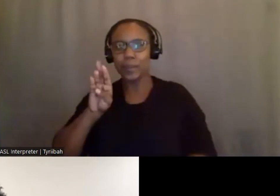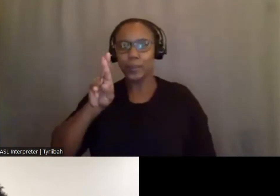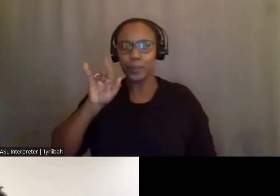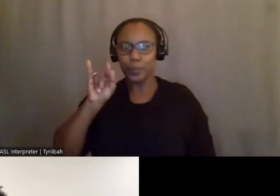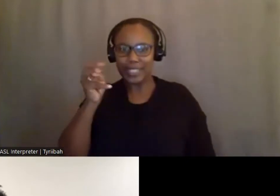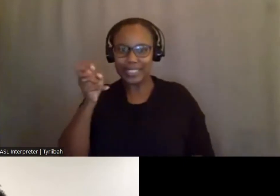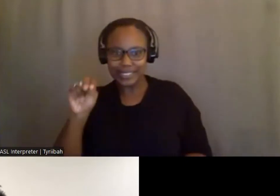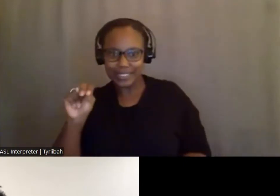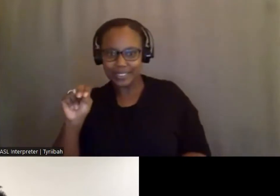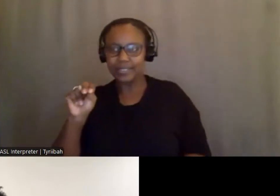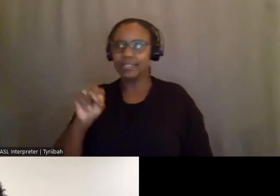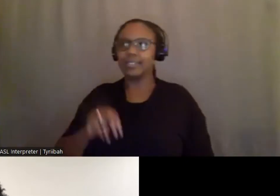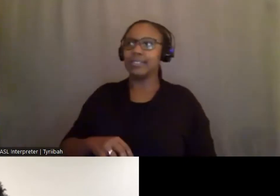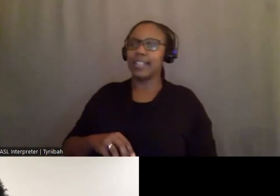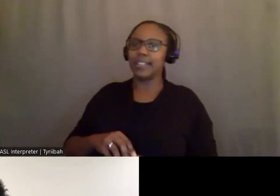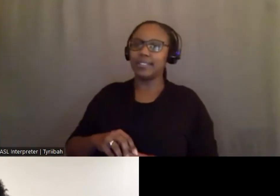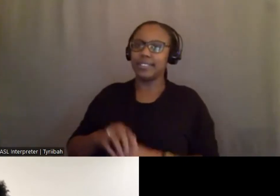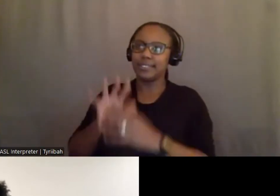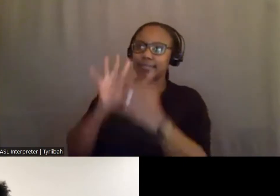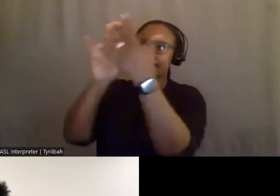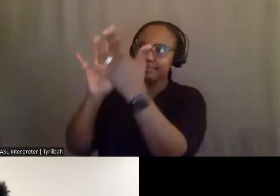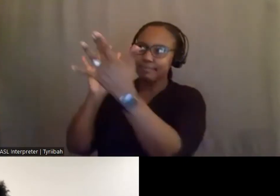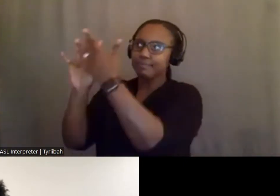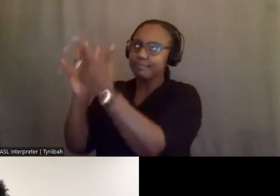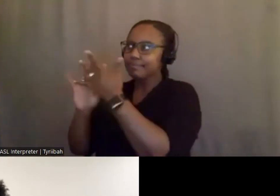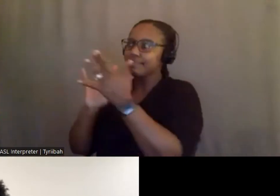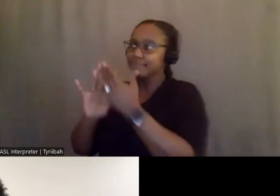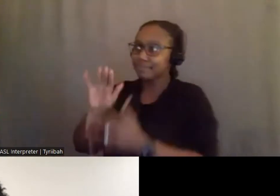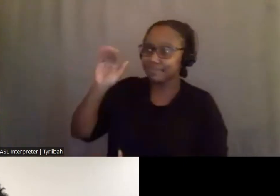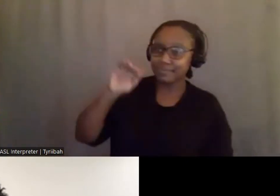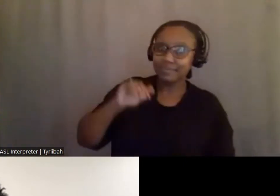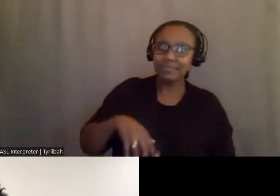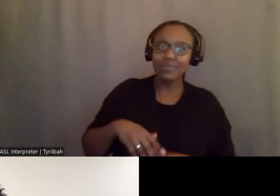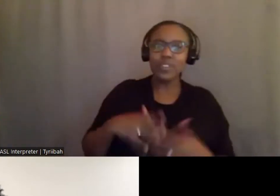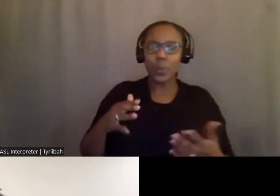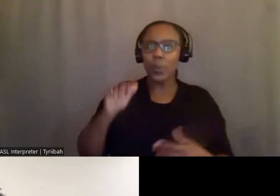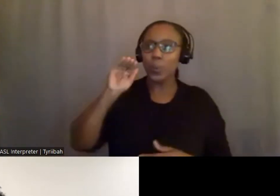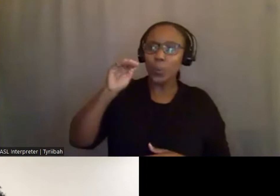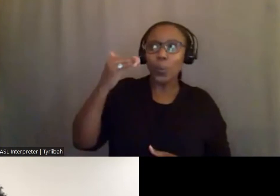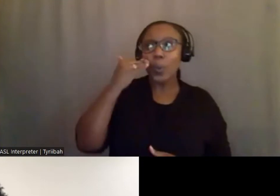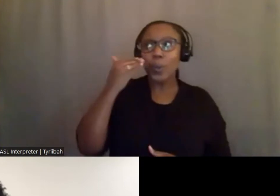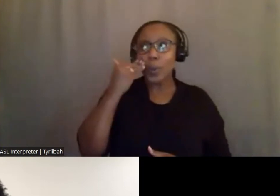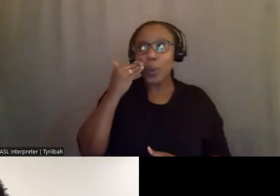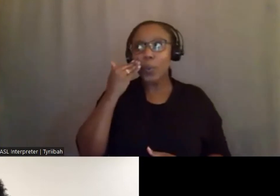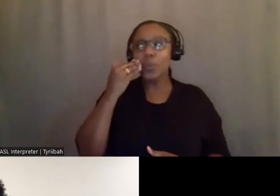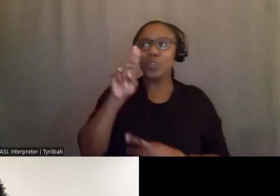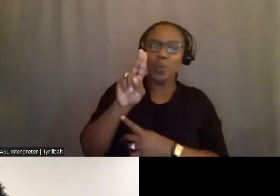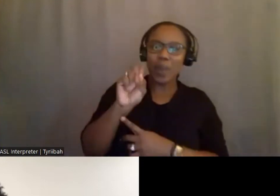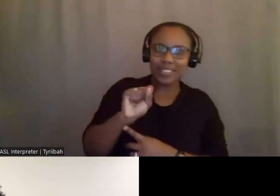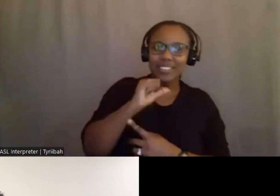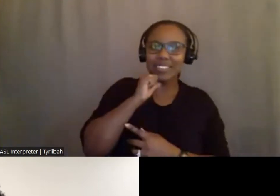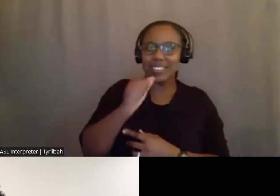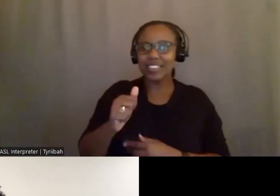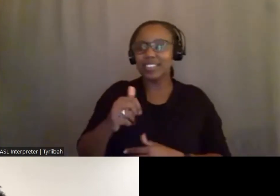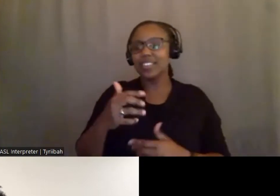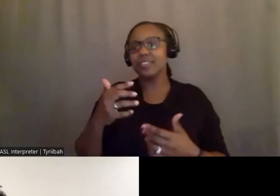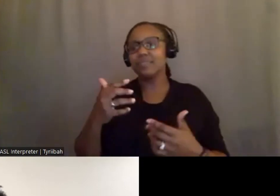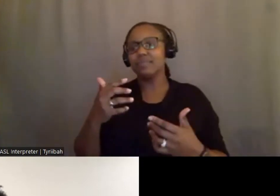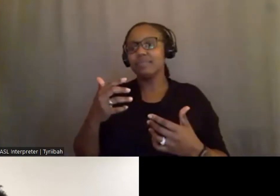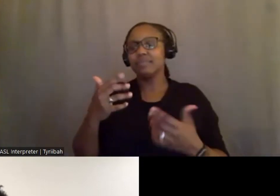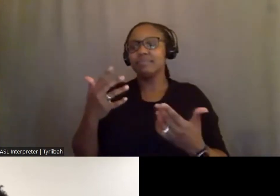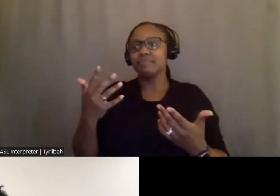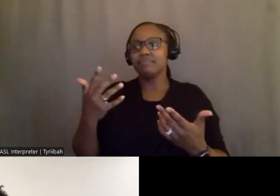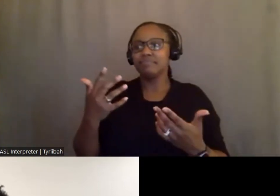to them, saying, you know, we know that the United States doesn't treat you the way that it should. To the Cherokees, they say, we know that in your treaty, you